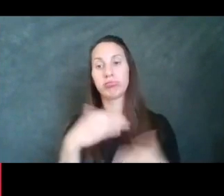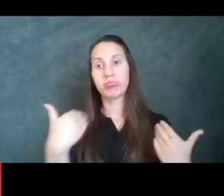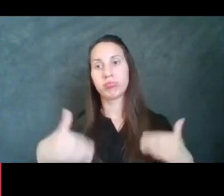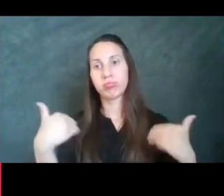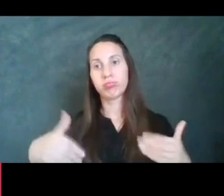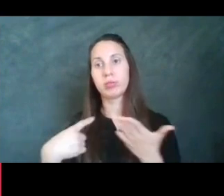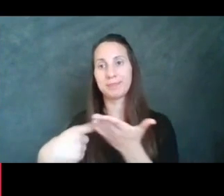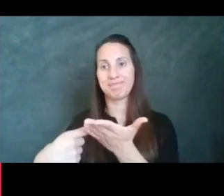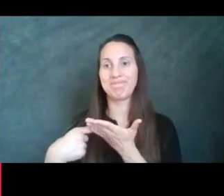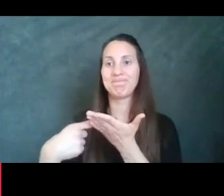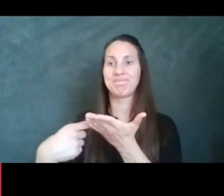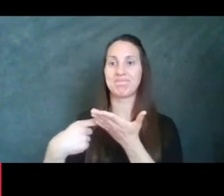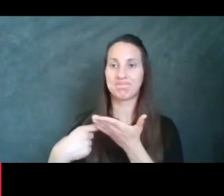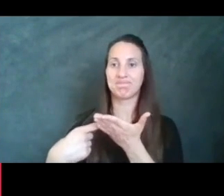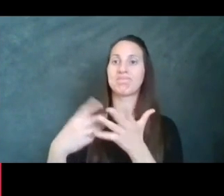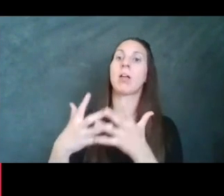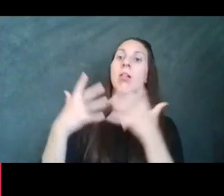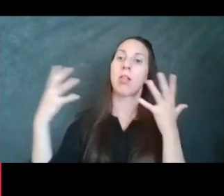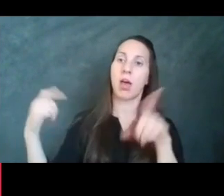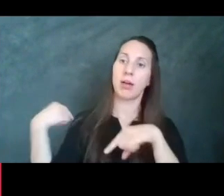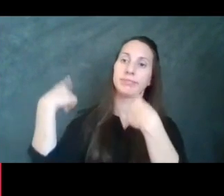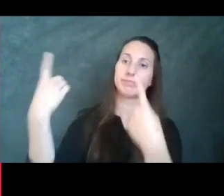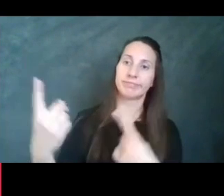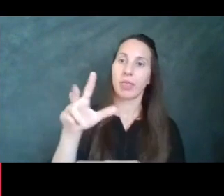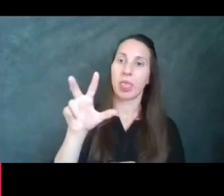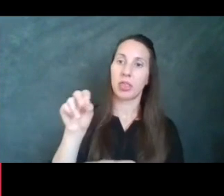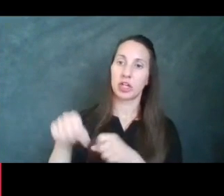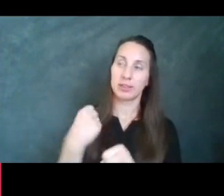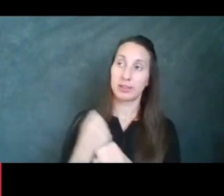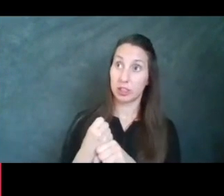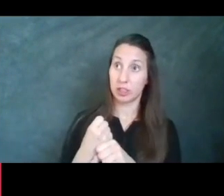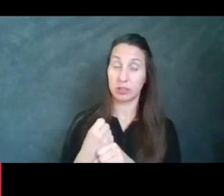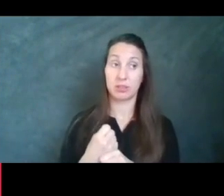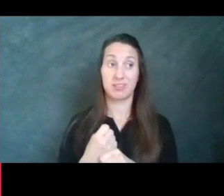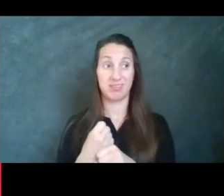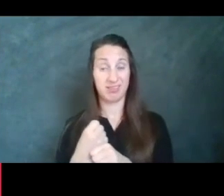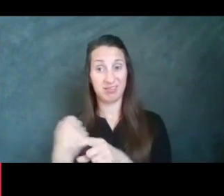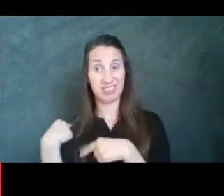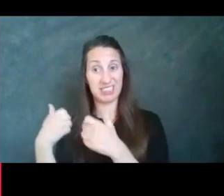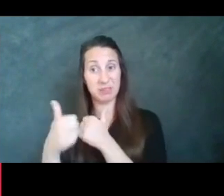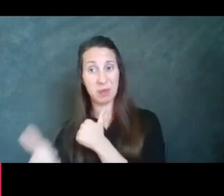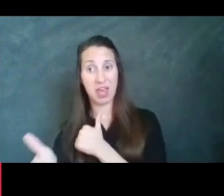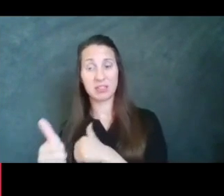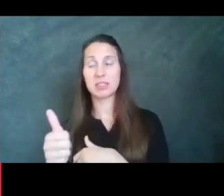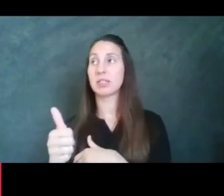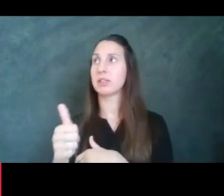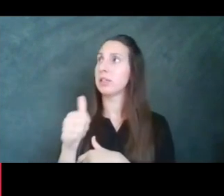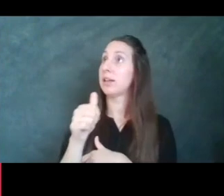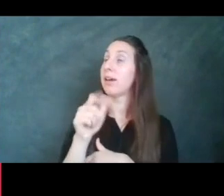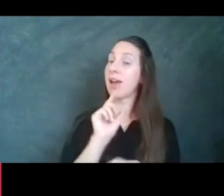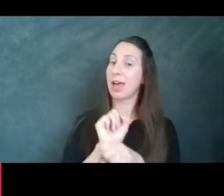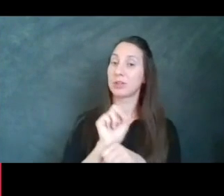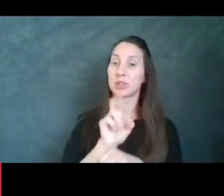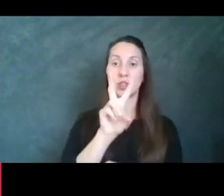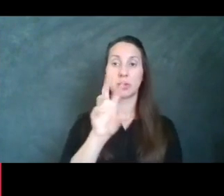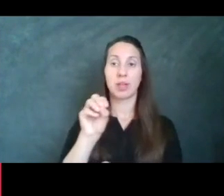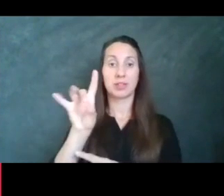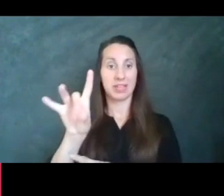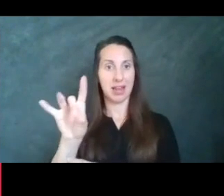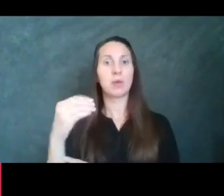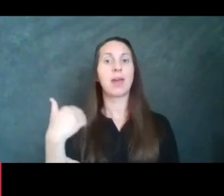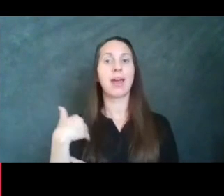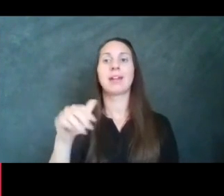much over the last 30 years since the ADA was passed that in fact in 2008 the ADA Amendments